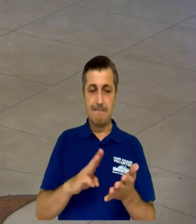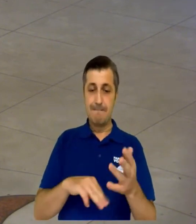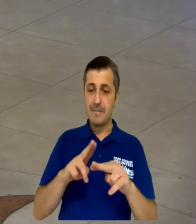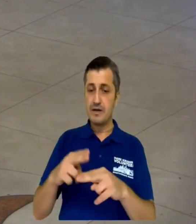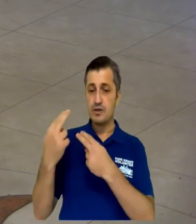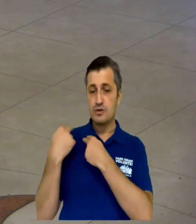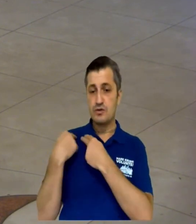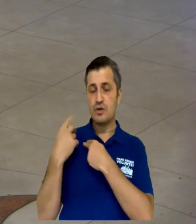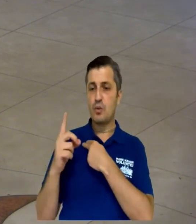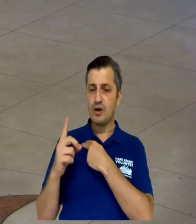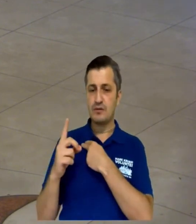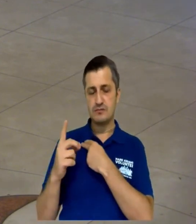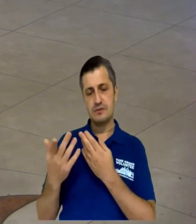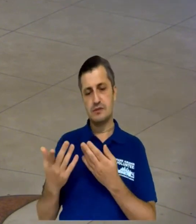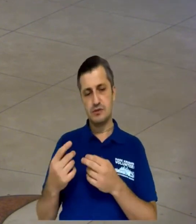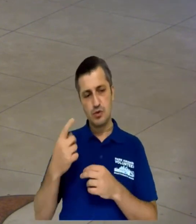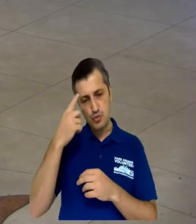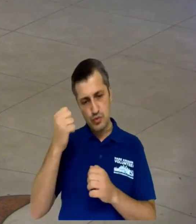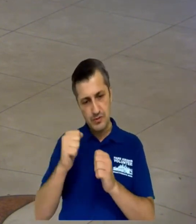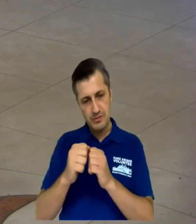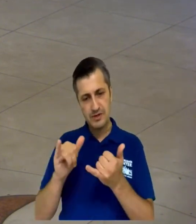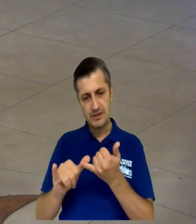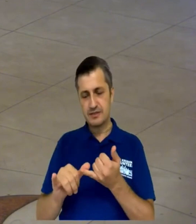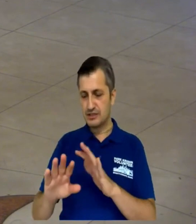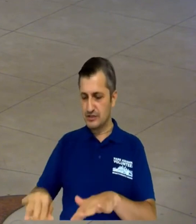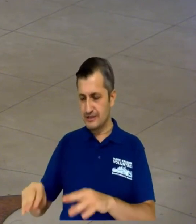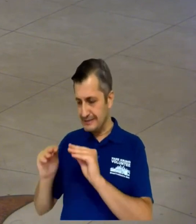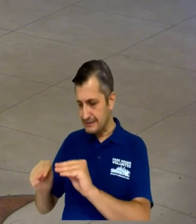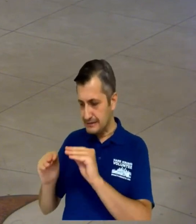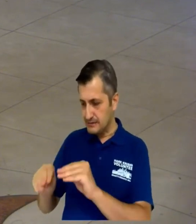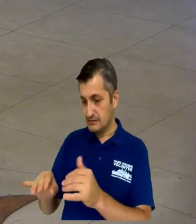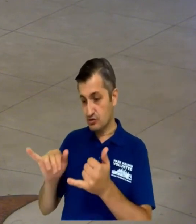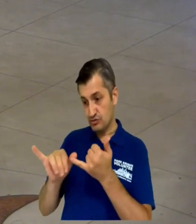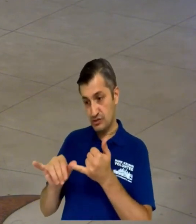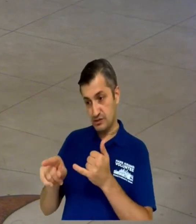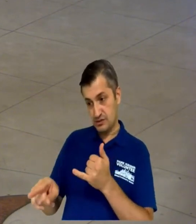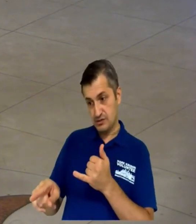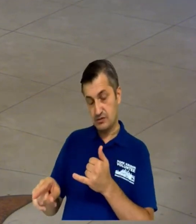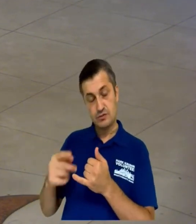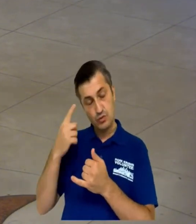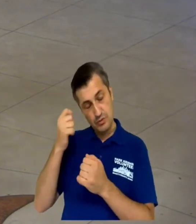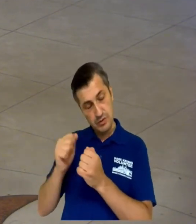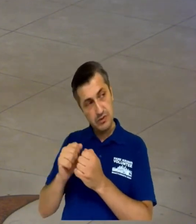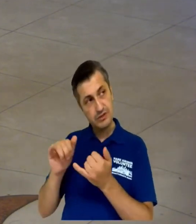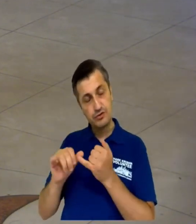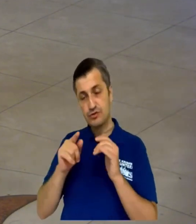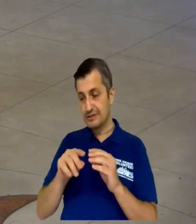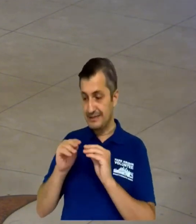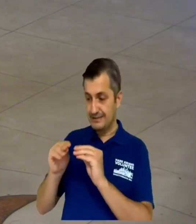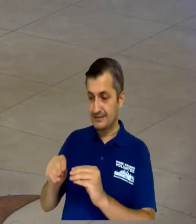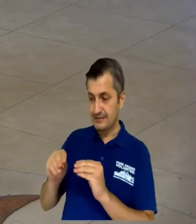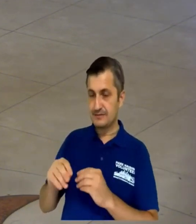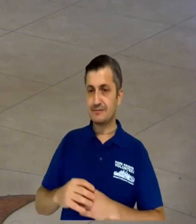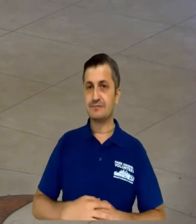Because no matter what happens in this world, everything will, if everybody goes, right? If your child